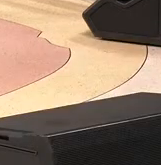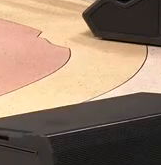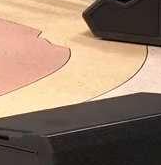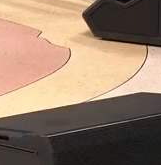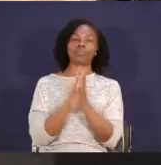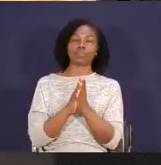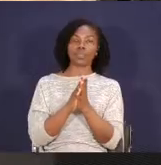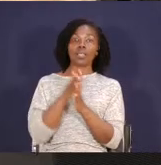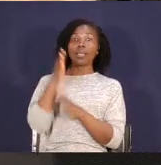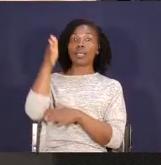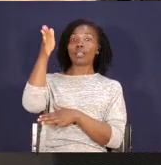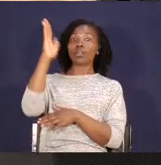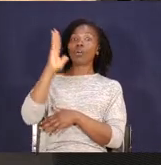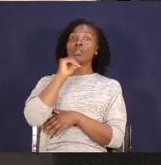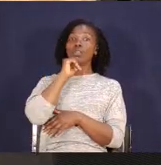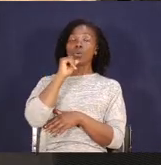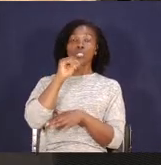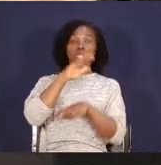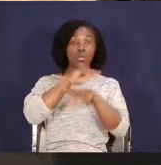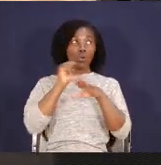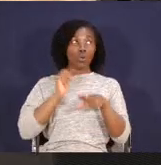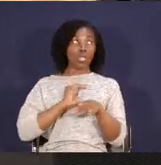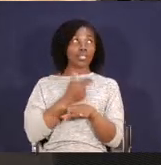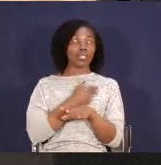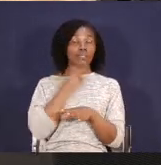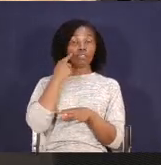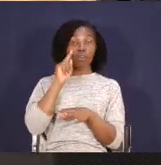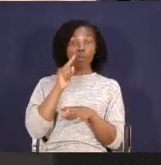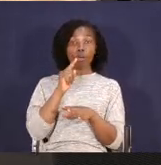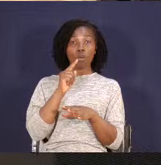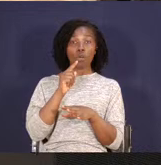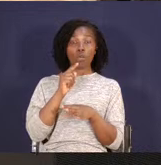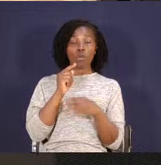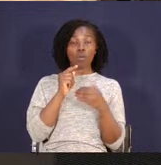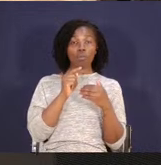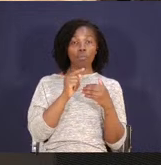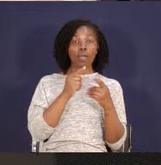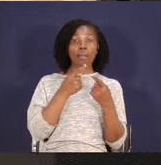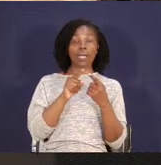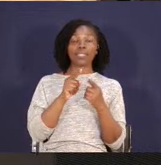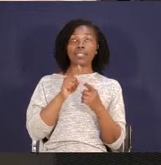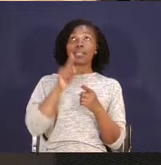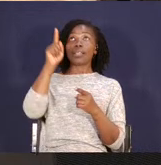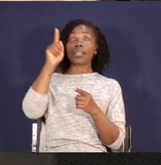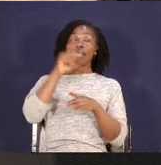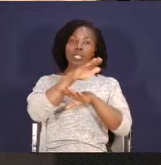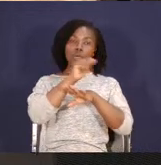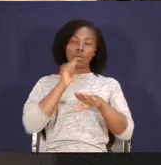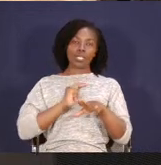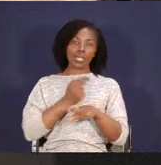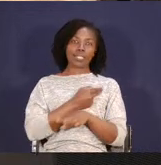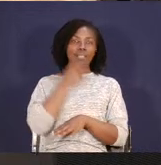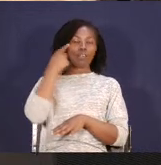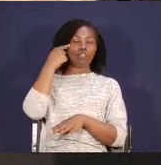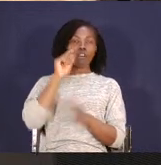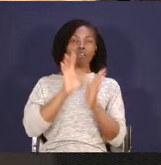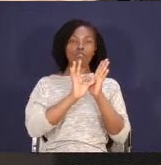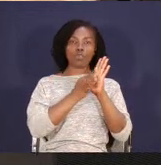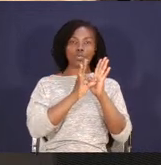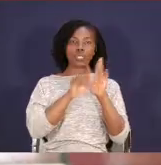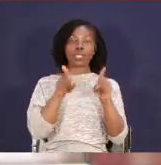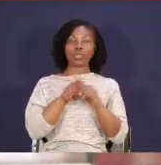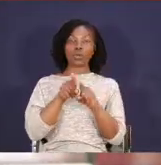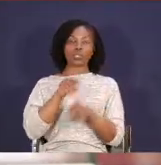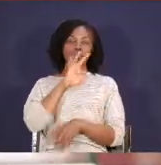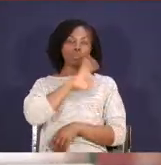not call us for maintenance. God called us for fruit, and he called us for profit. And